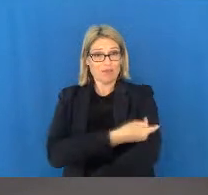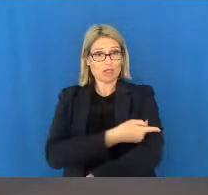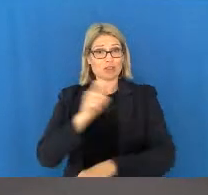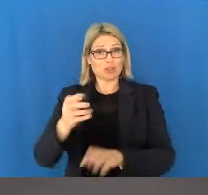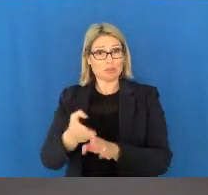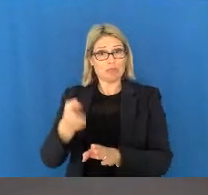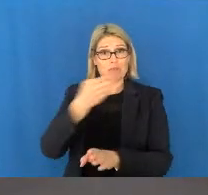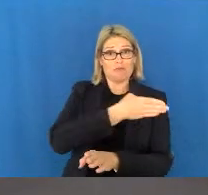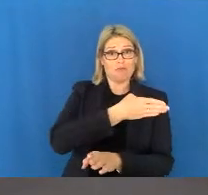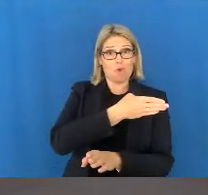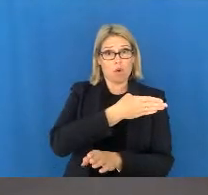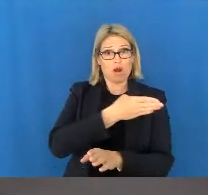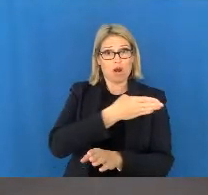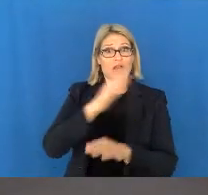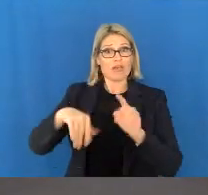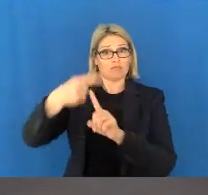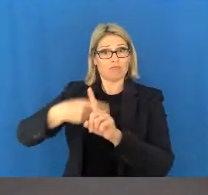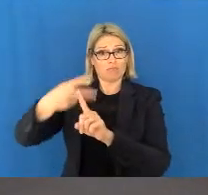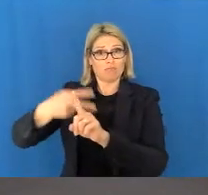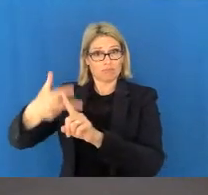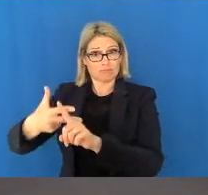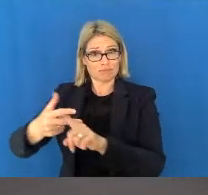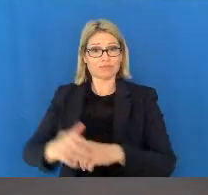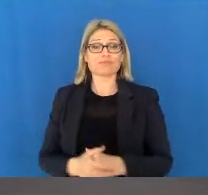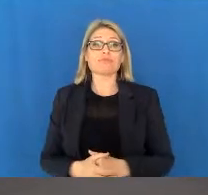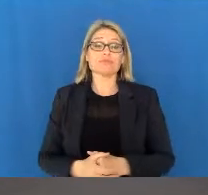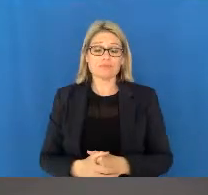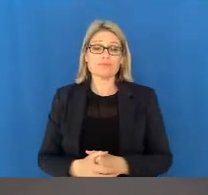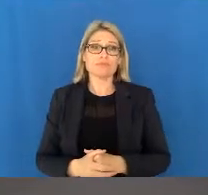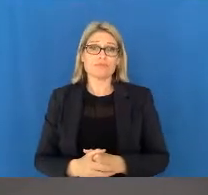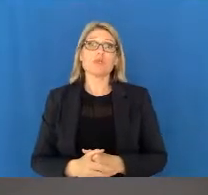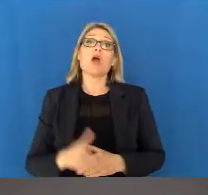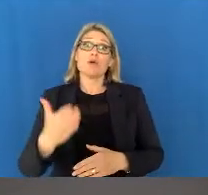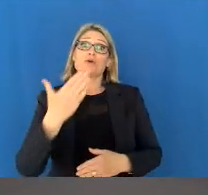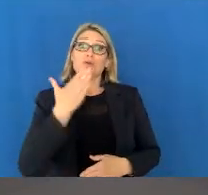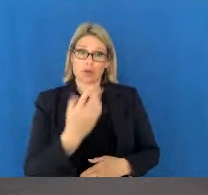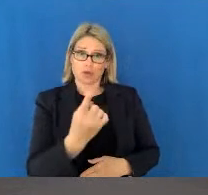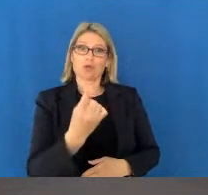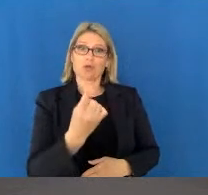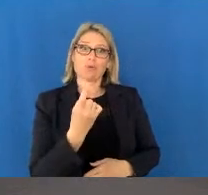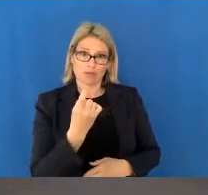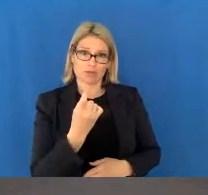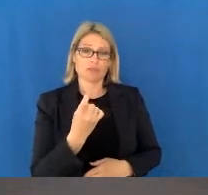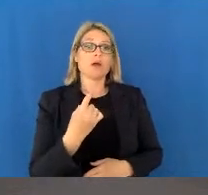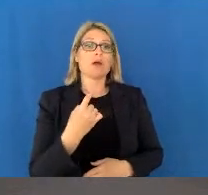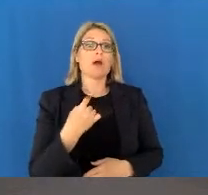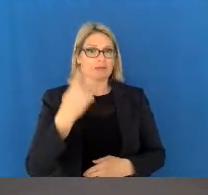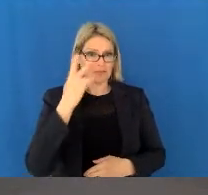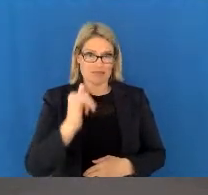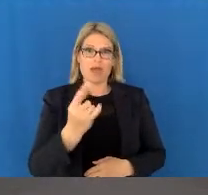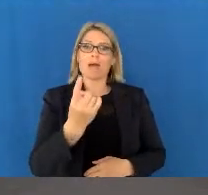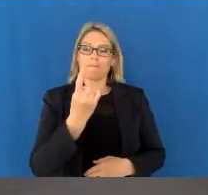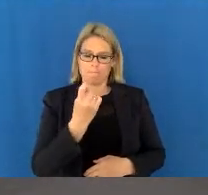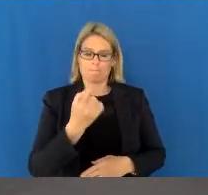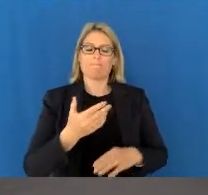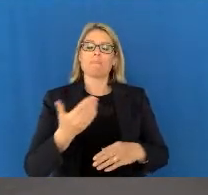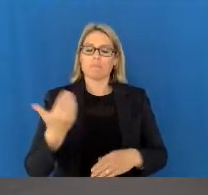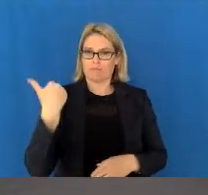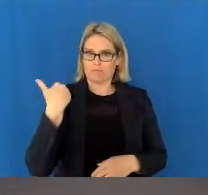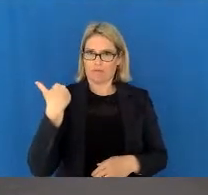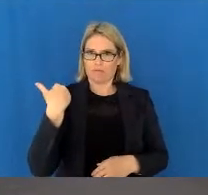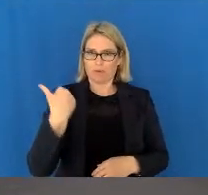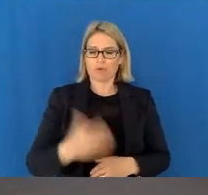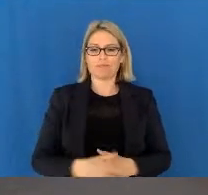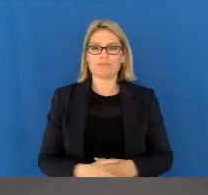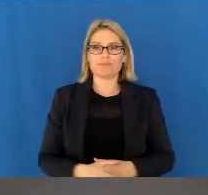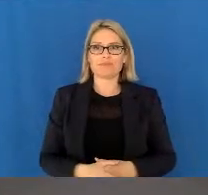Dr. Russell? So obviously, great question, and I've heard that question myself actually. And so